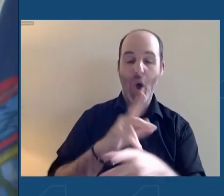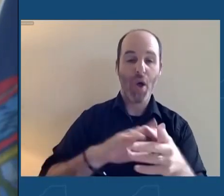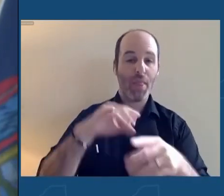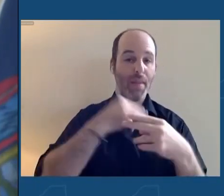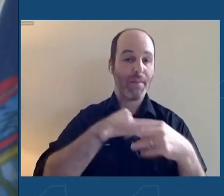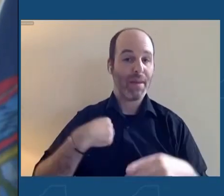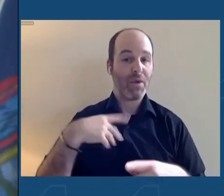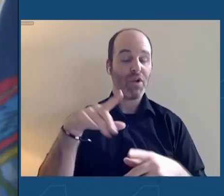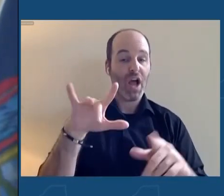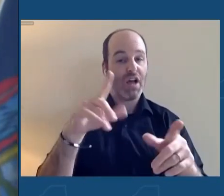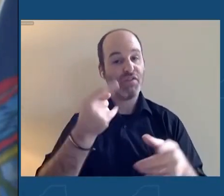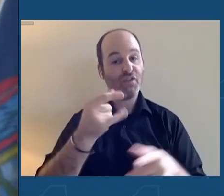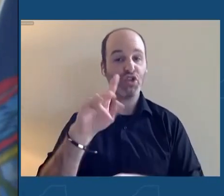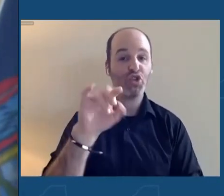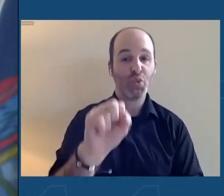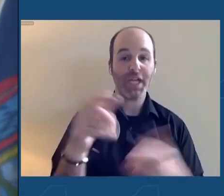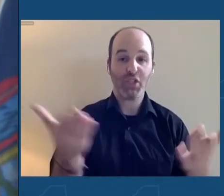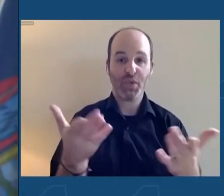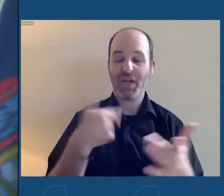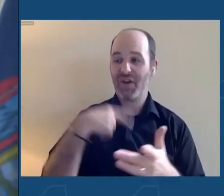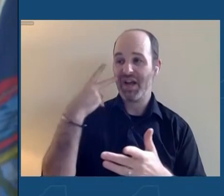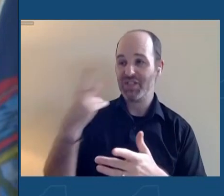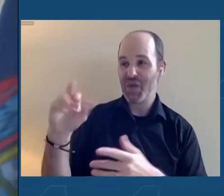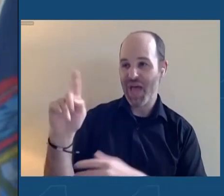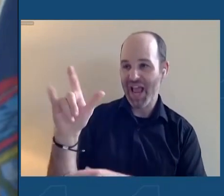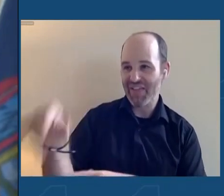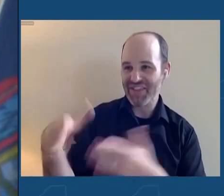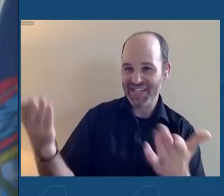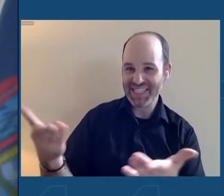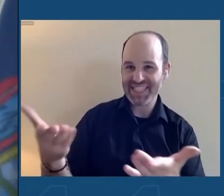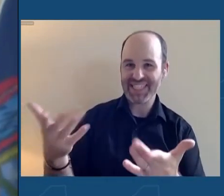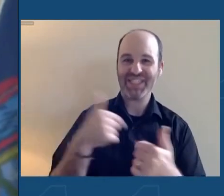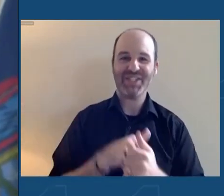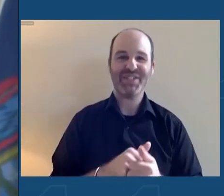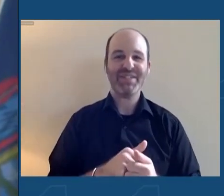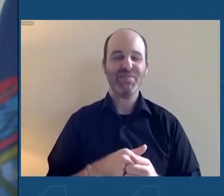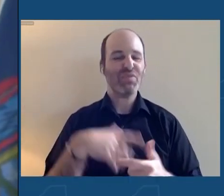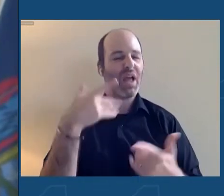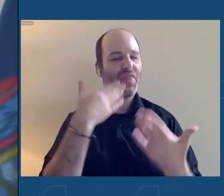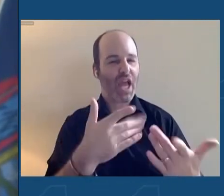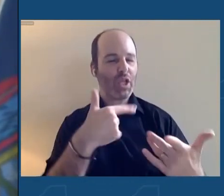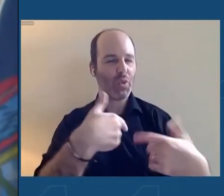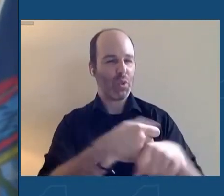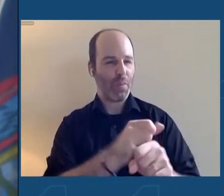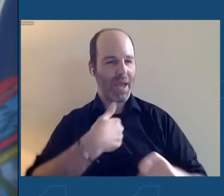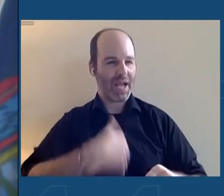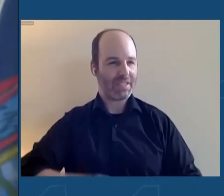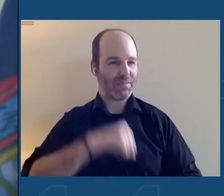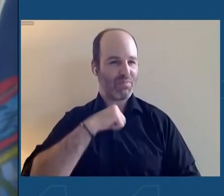here. Thank you, guys. We're going to make you proud. You make us proud every day.